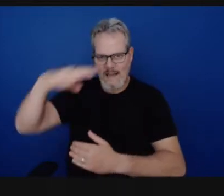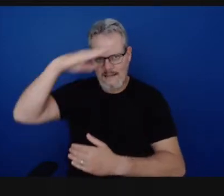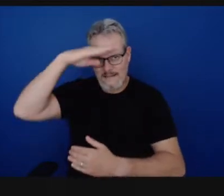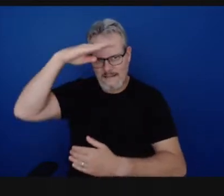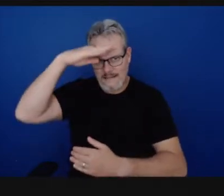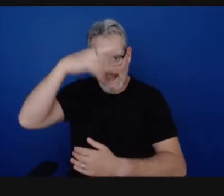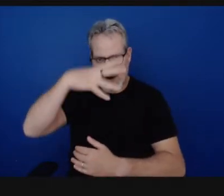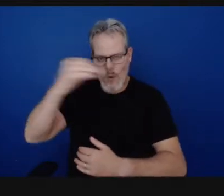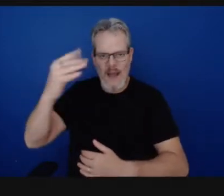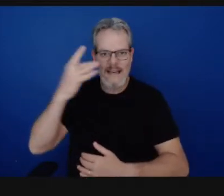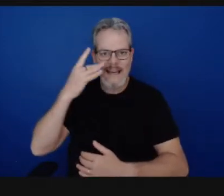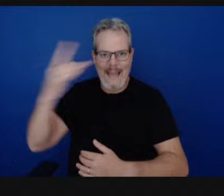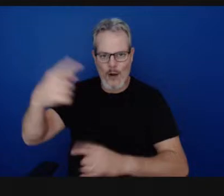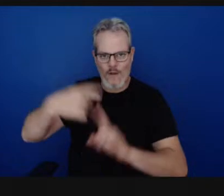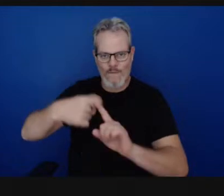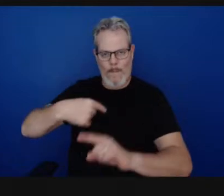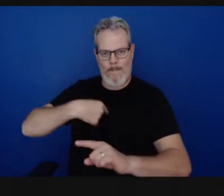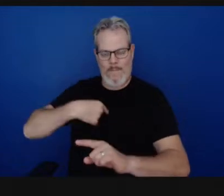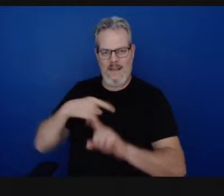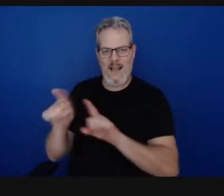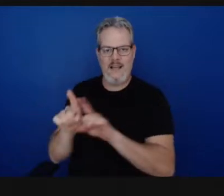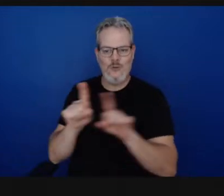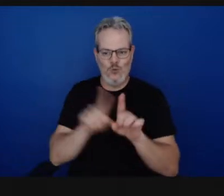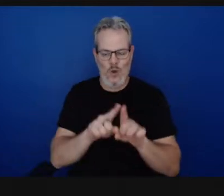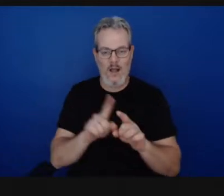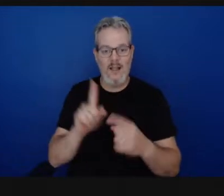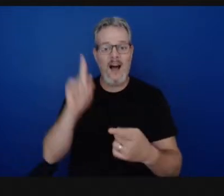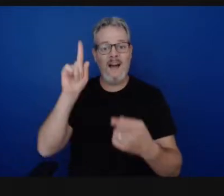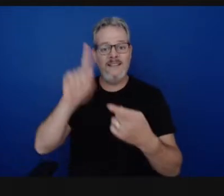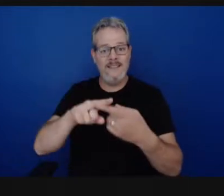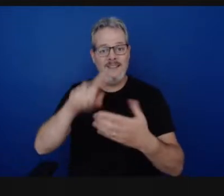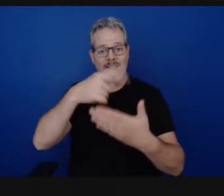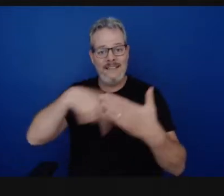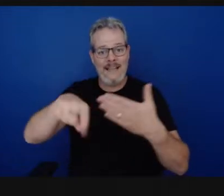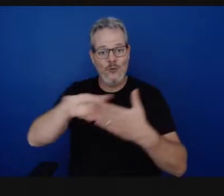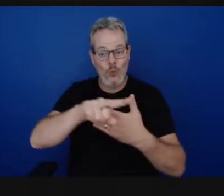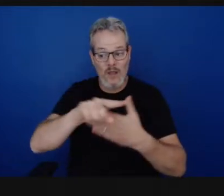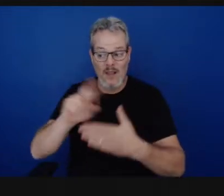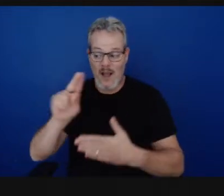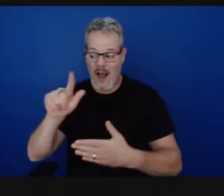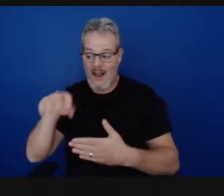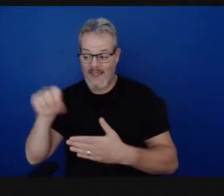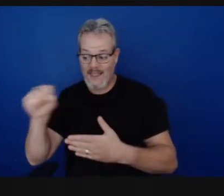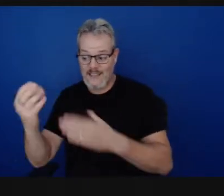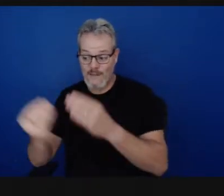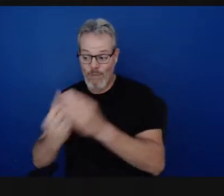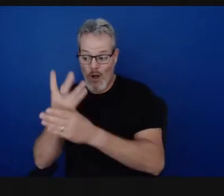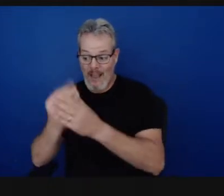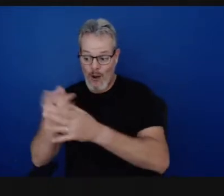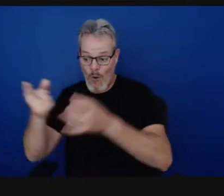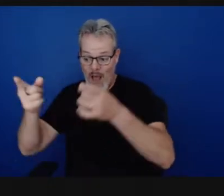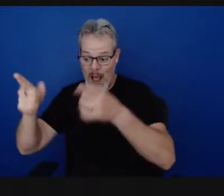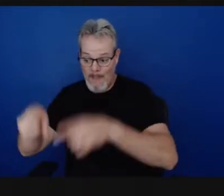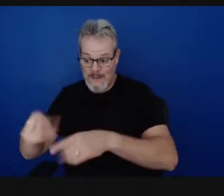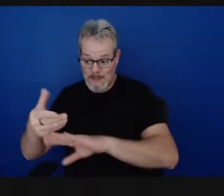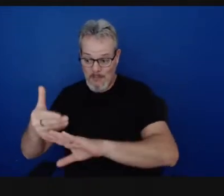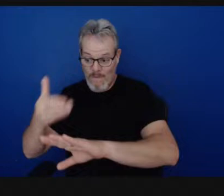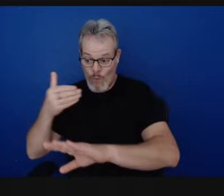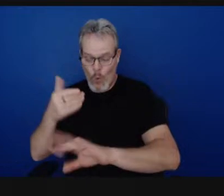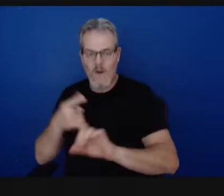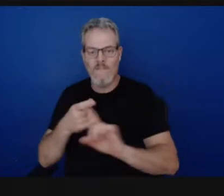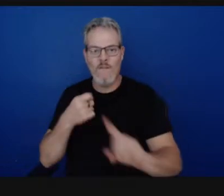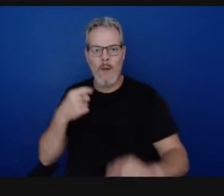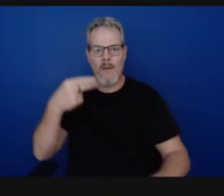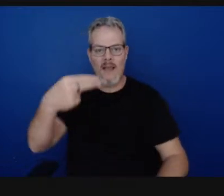from myself as well. Until next week, unless she forces us to come on sooner, from